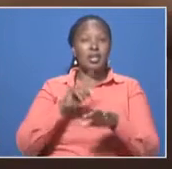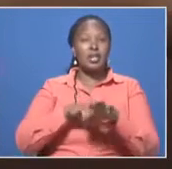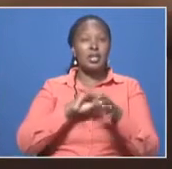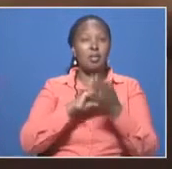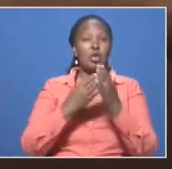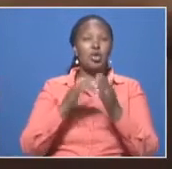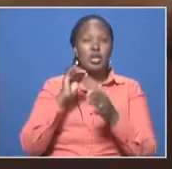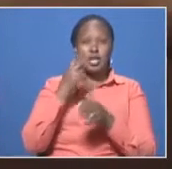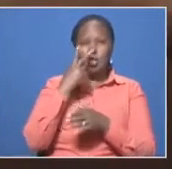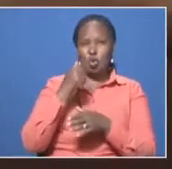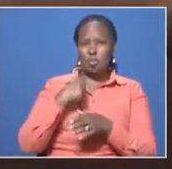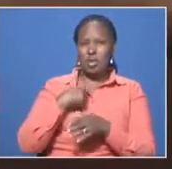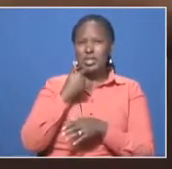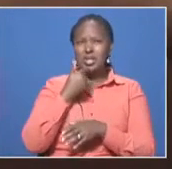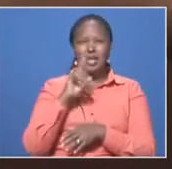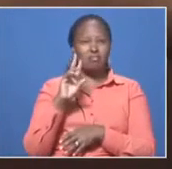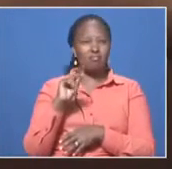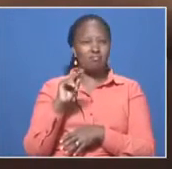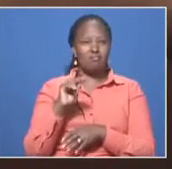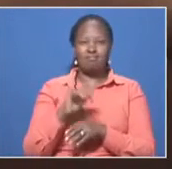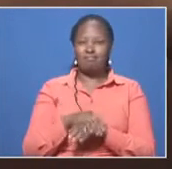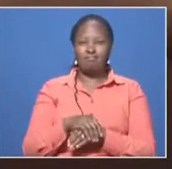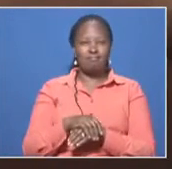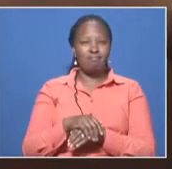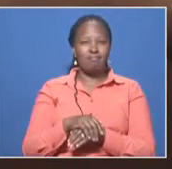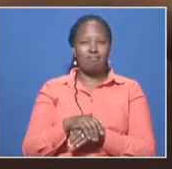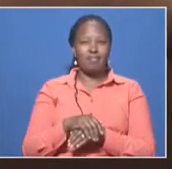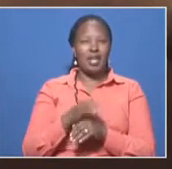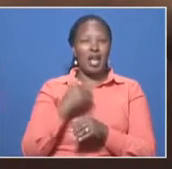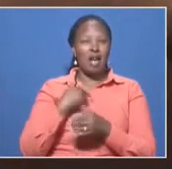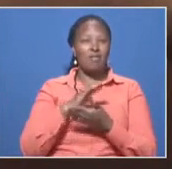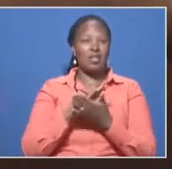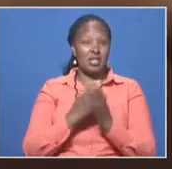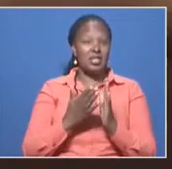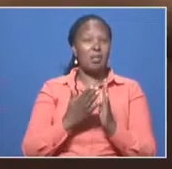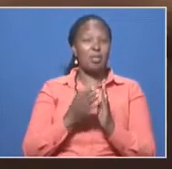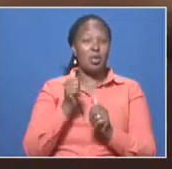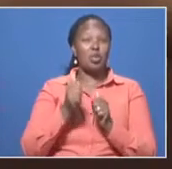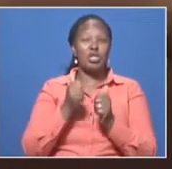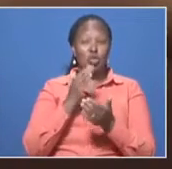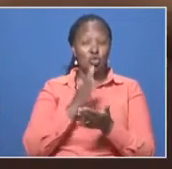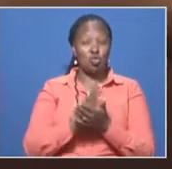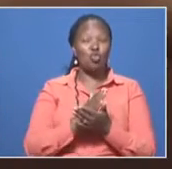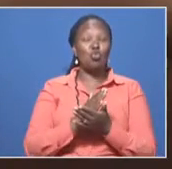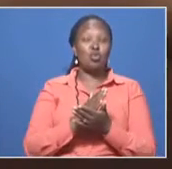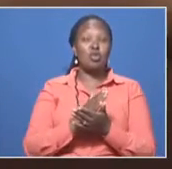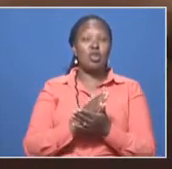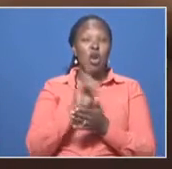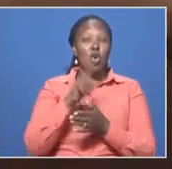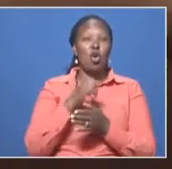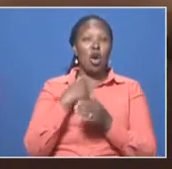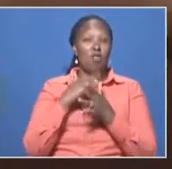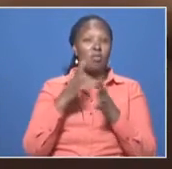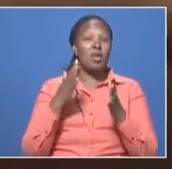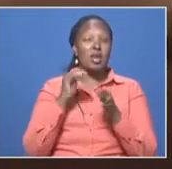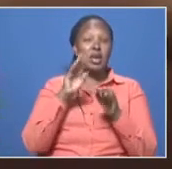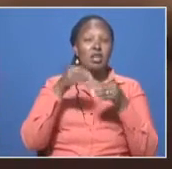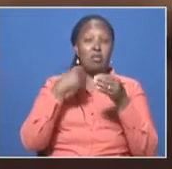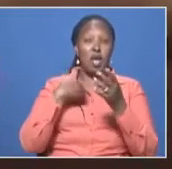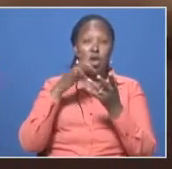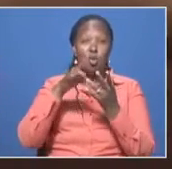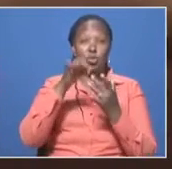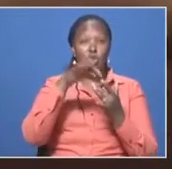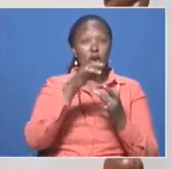clinic saw me, he said, no, there is something not right here. So he gave me an option,